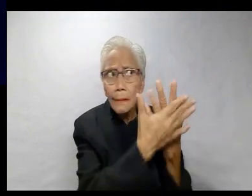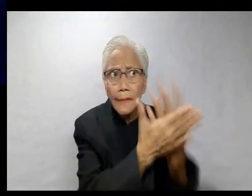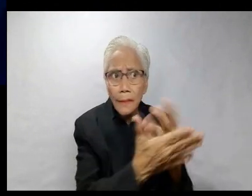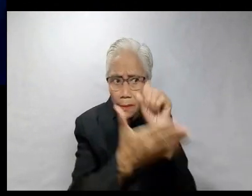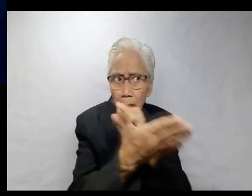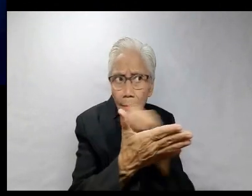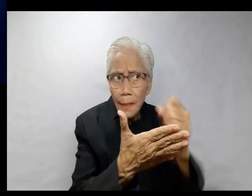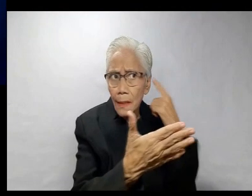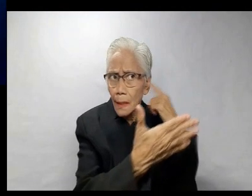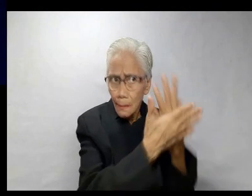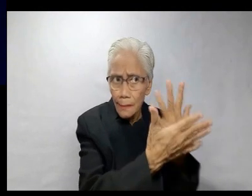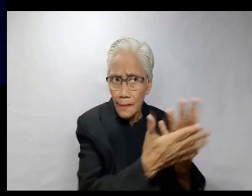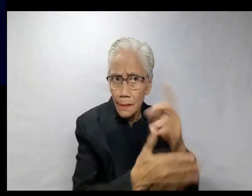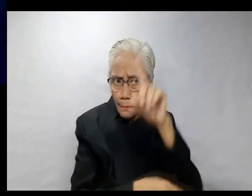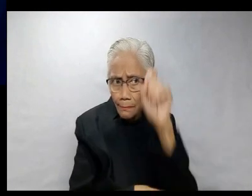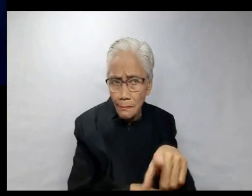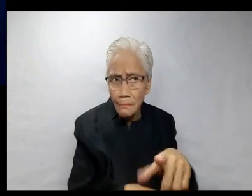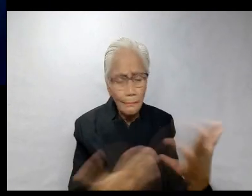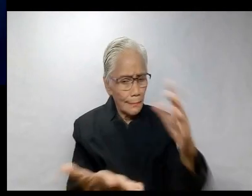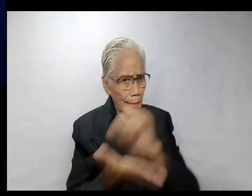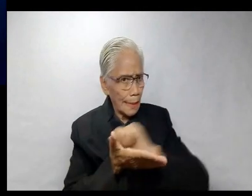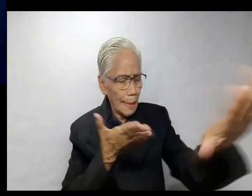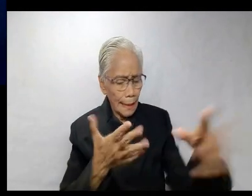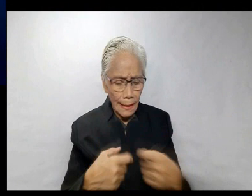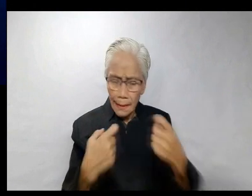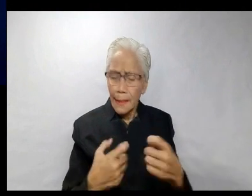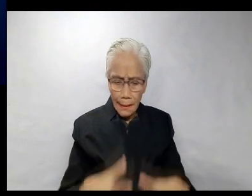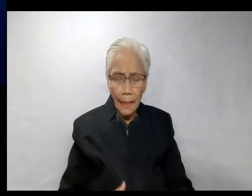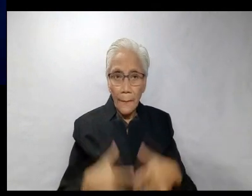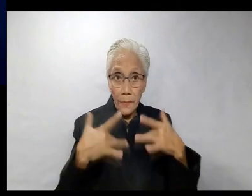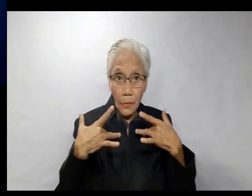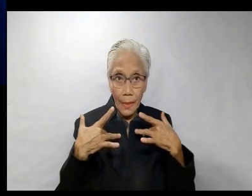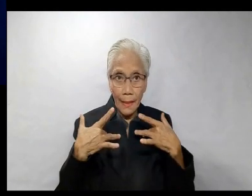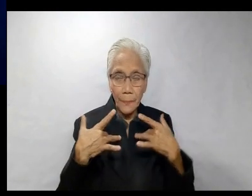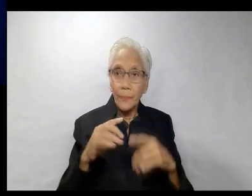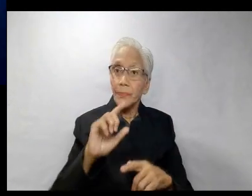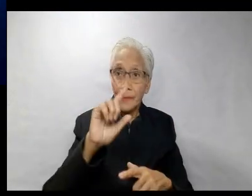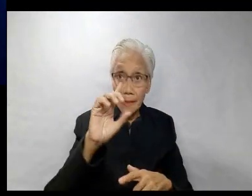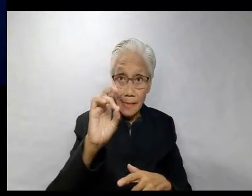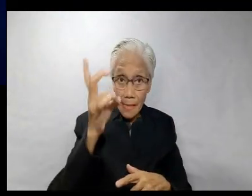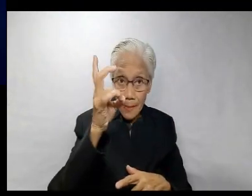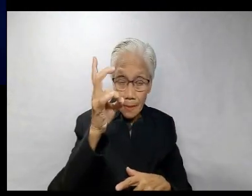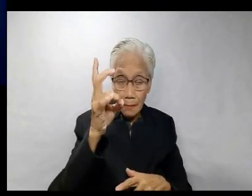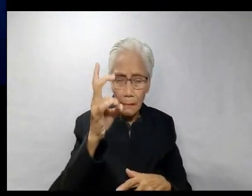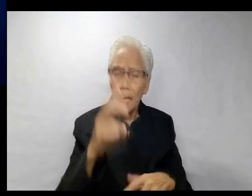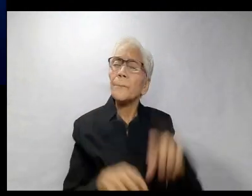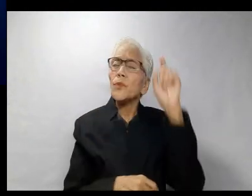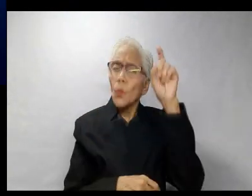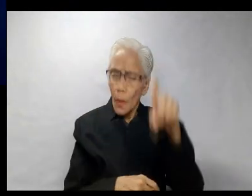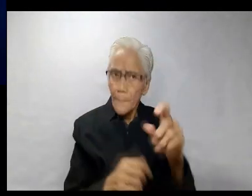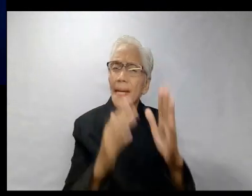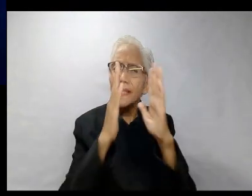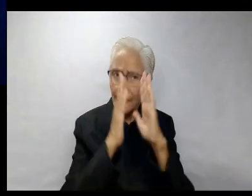Sacramental confession. Tanggalin ang kasalanan sa ating buhay. The seventh condition is this,